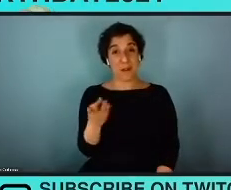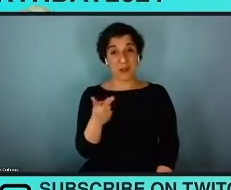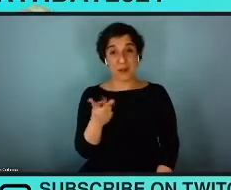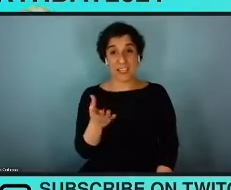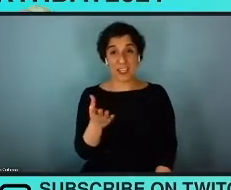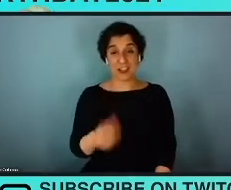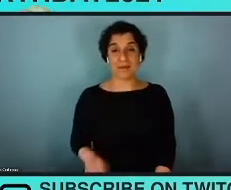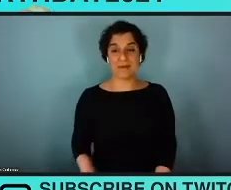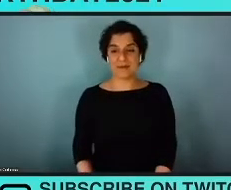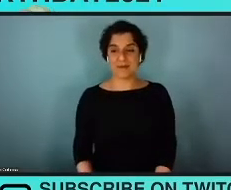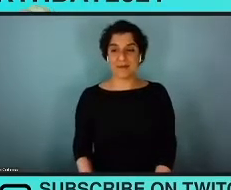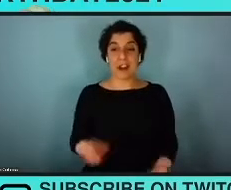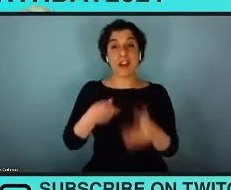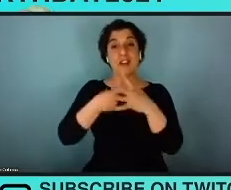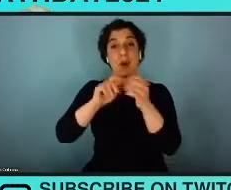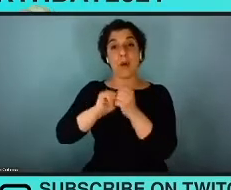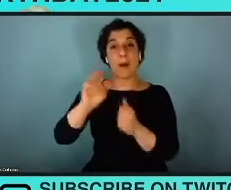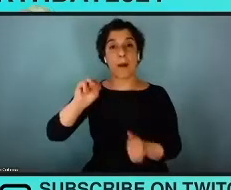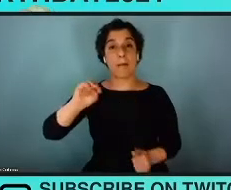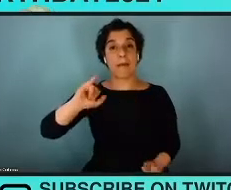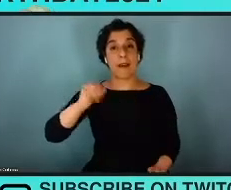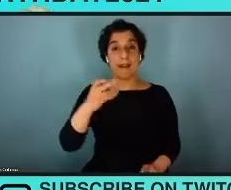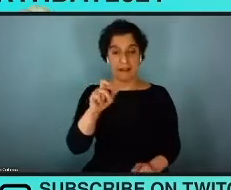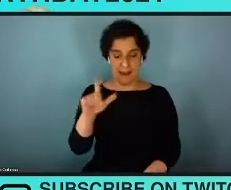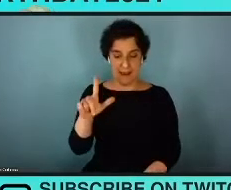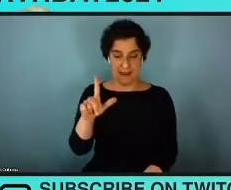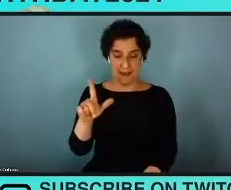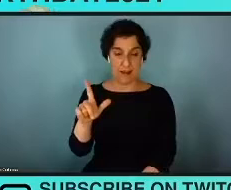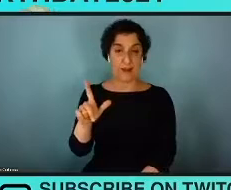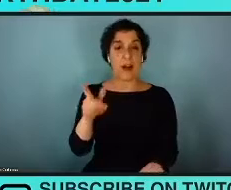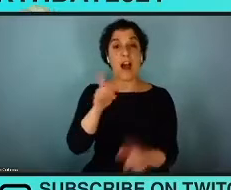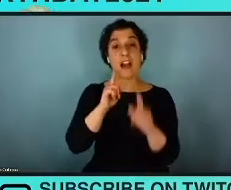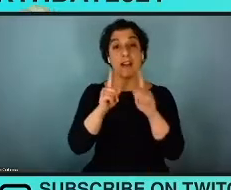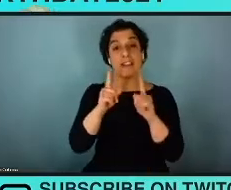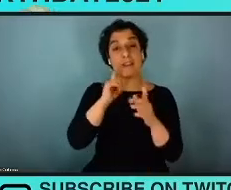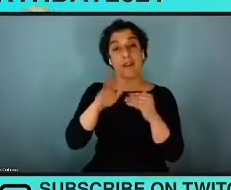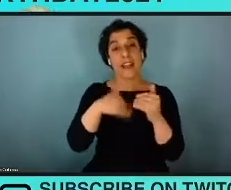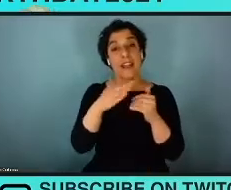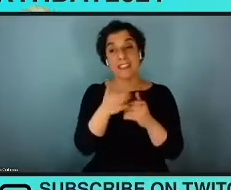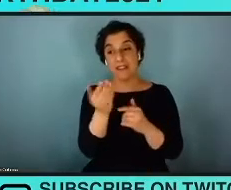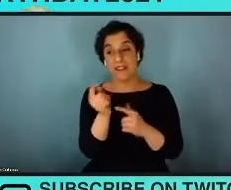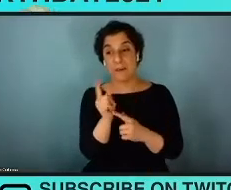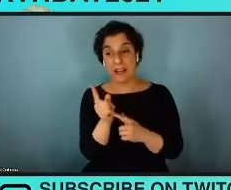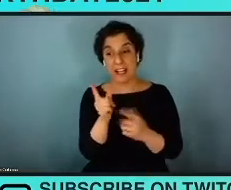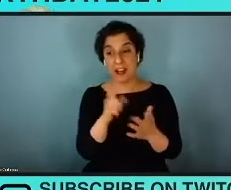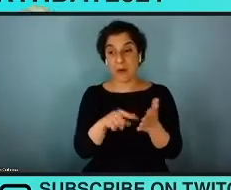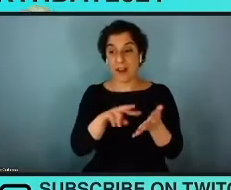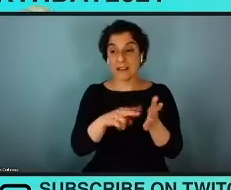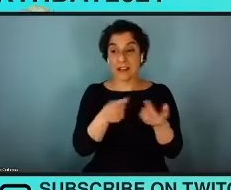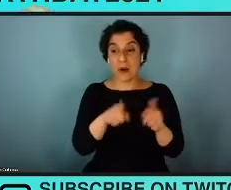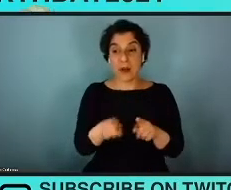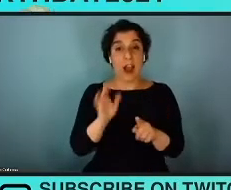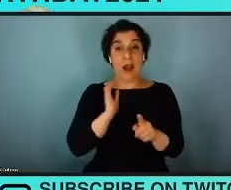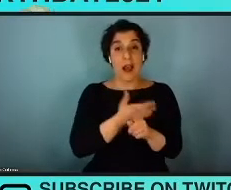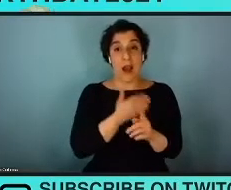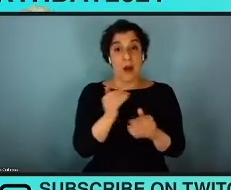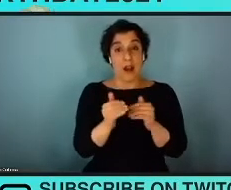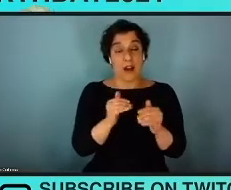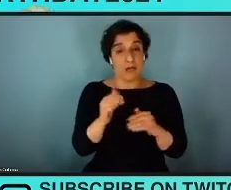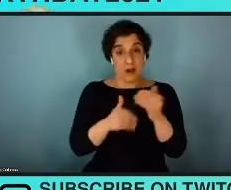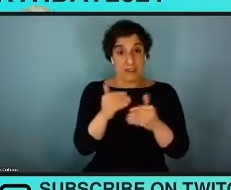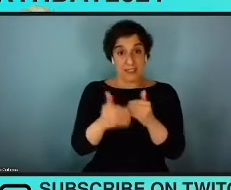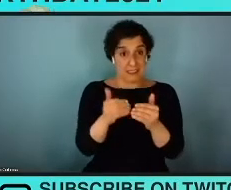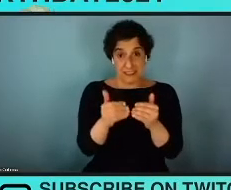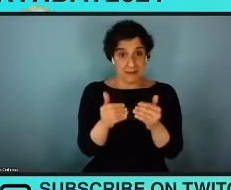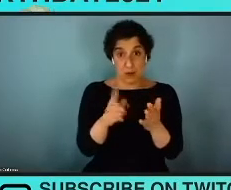to start with Miguel, and we're going to have a conversation over the next 15 minutes about what it is going on with our industrial processes and what we can do about